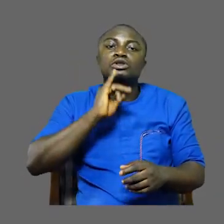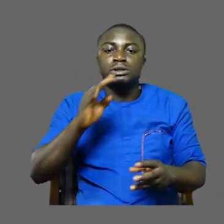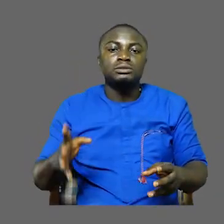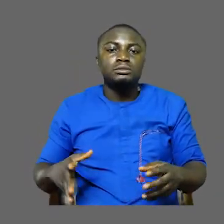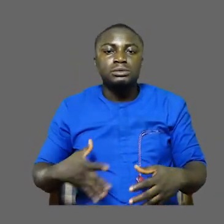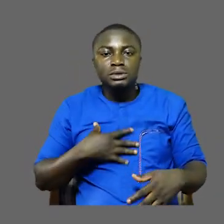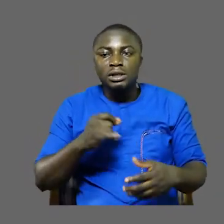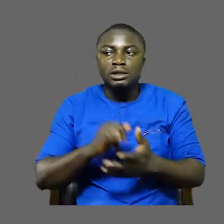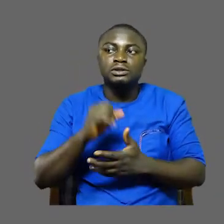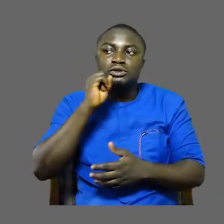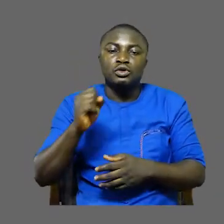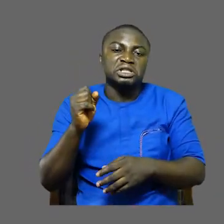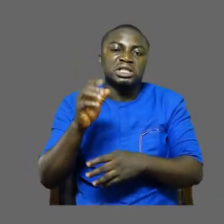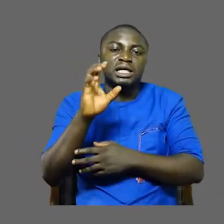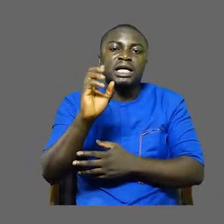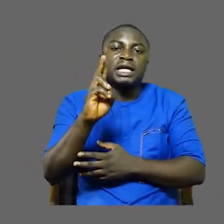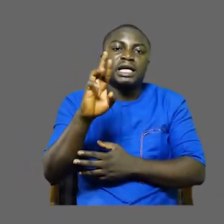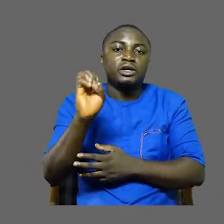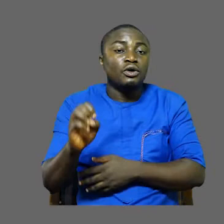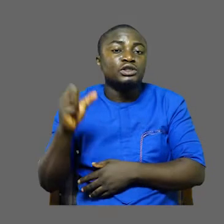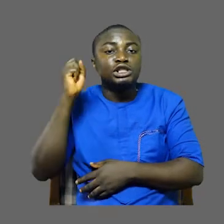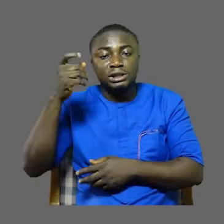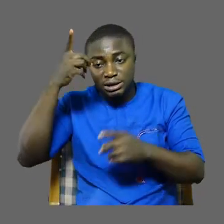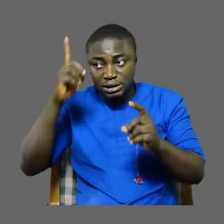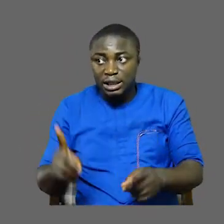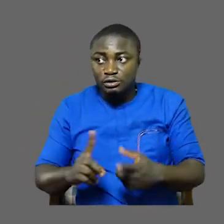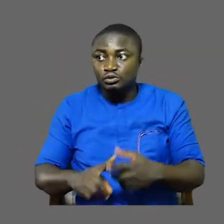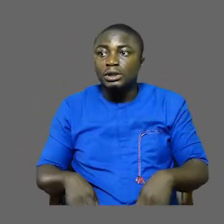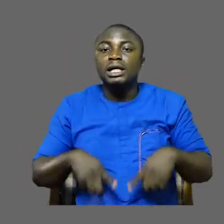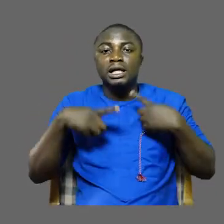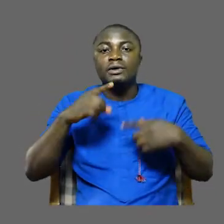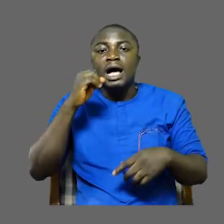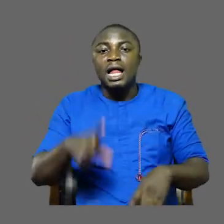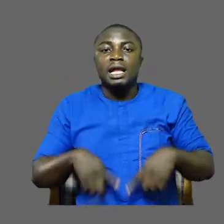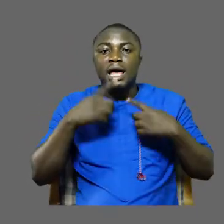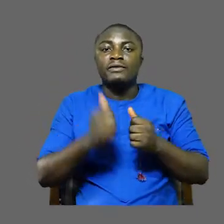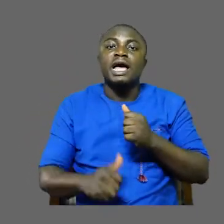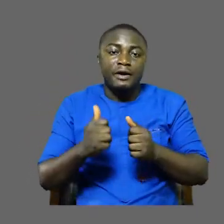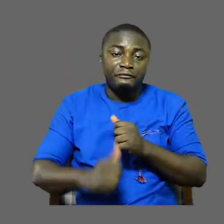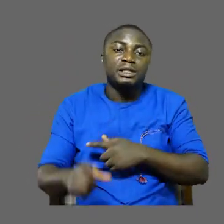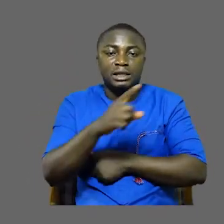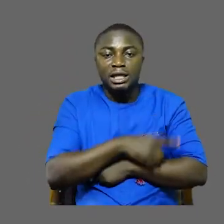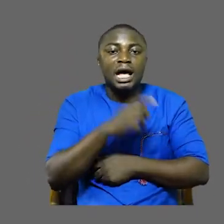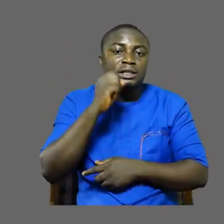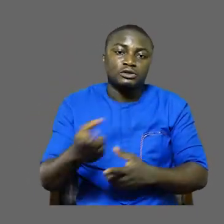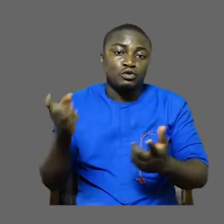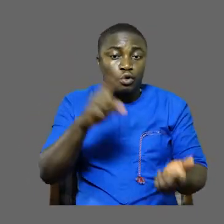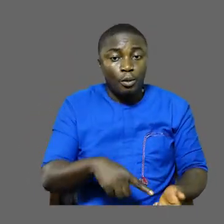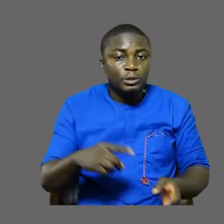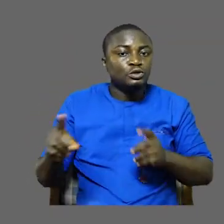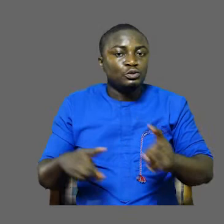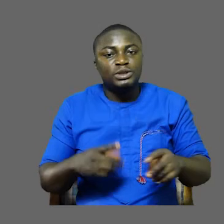Bearing in mind that muscular dystrophy has no cure yet, Sonia has decided to live her life each day as it